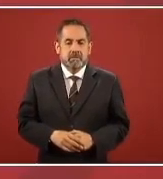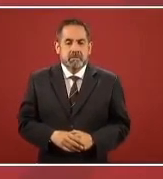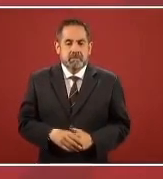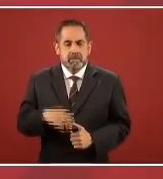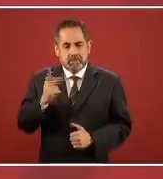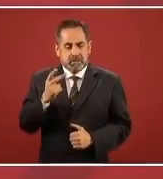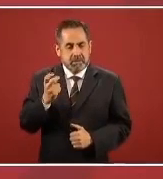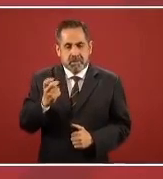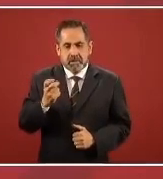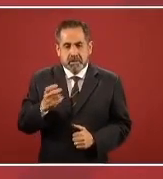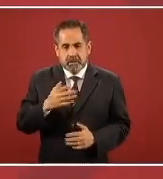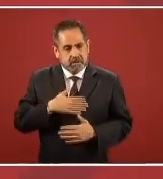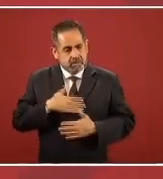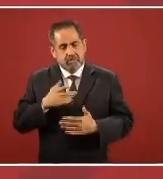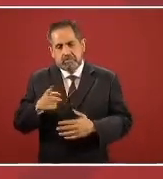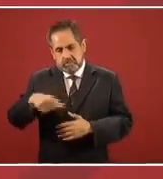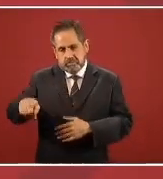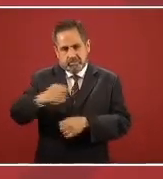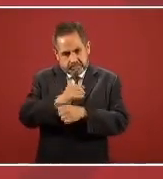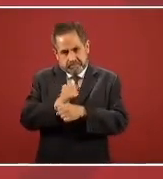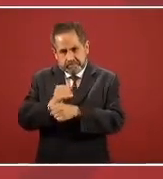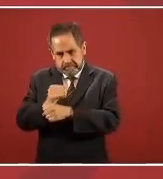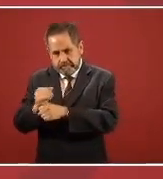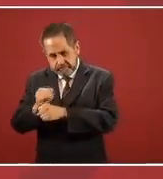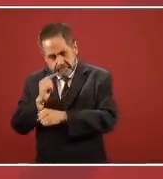Pero eso les corresponde a ustedes